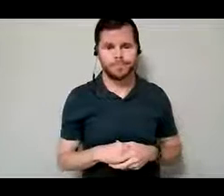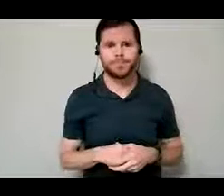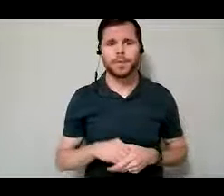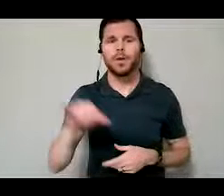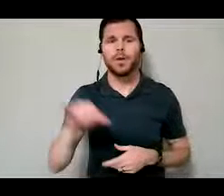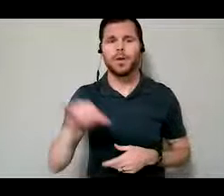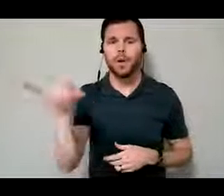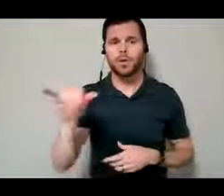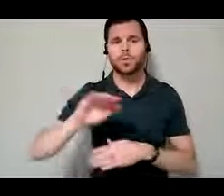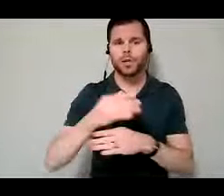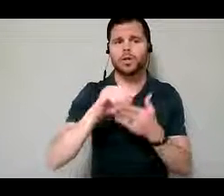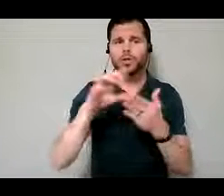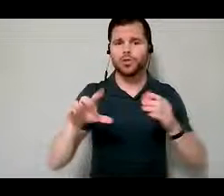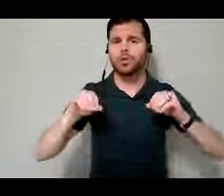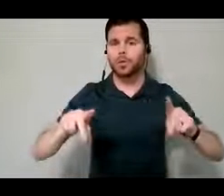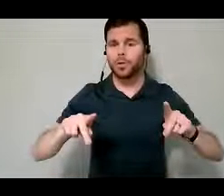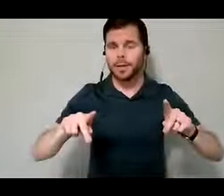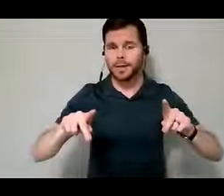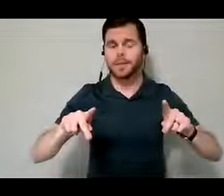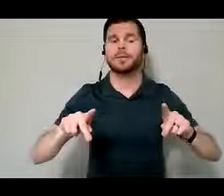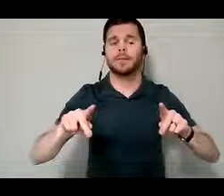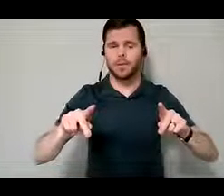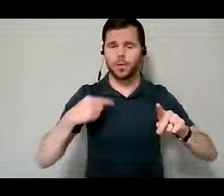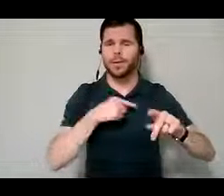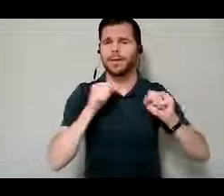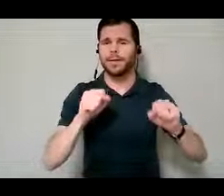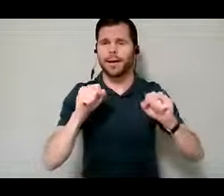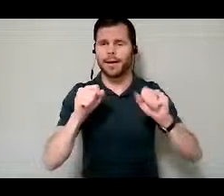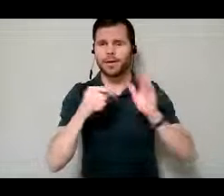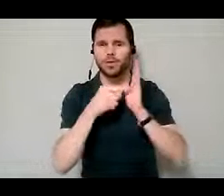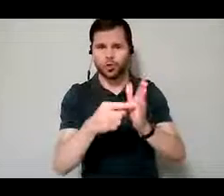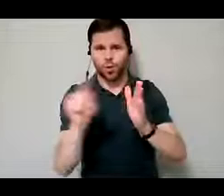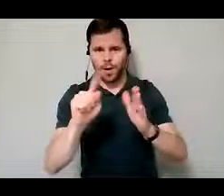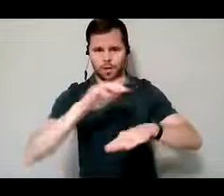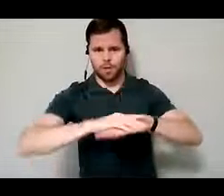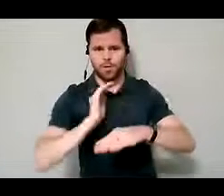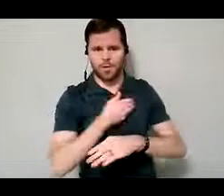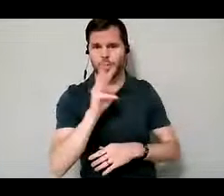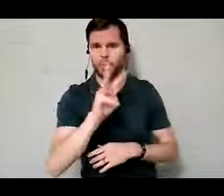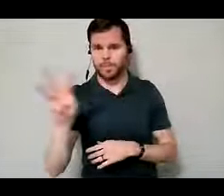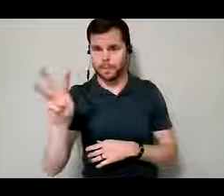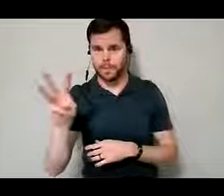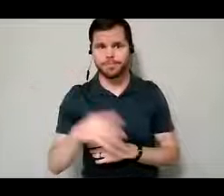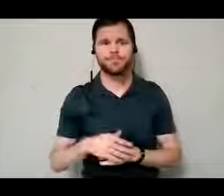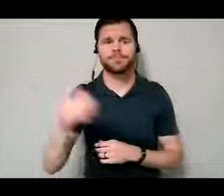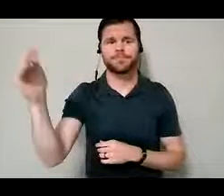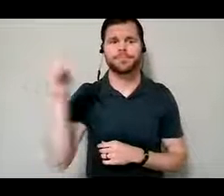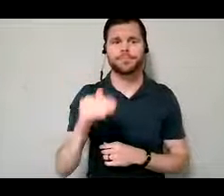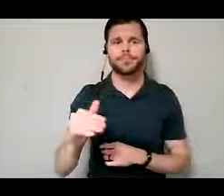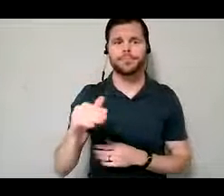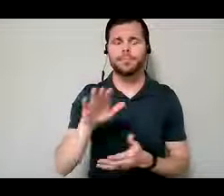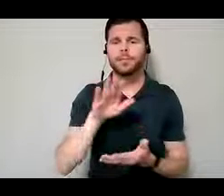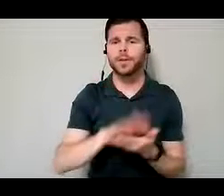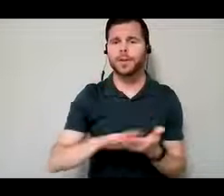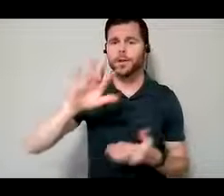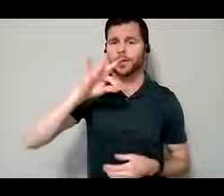you're aware of how we're communicating those to our students and where they are on our website. On college credit, we'll talk a little bit about that just in